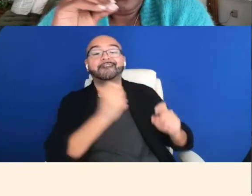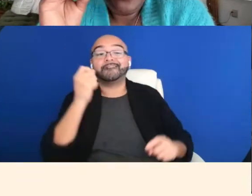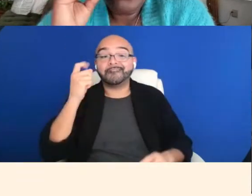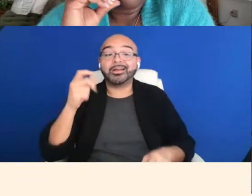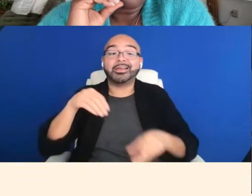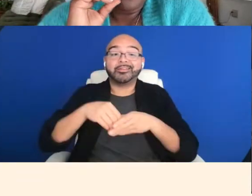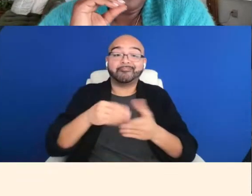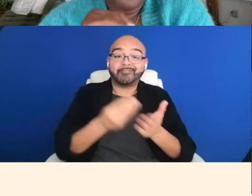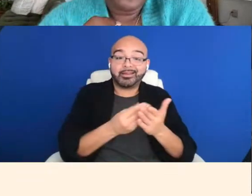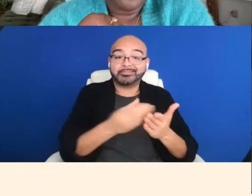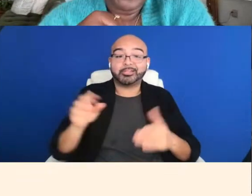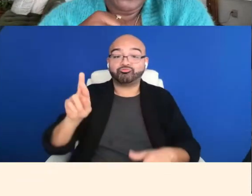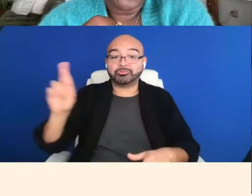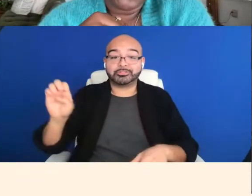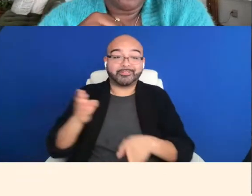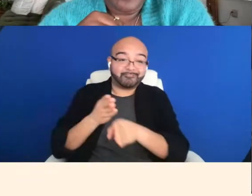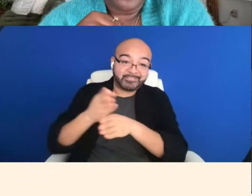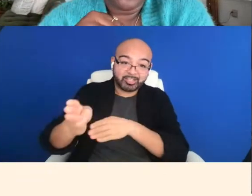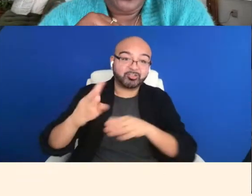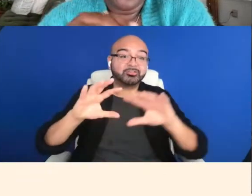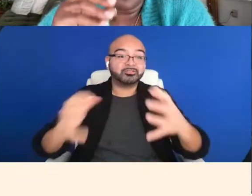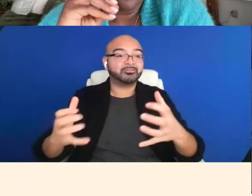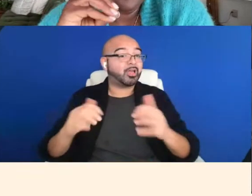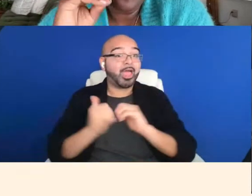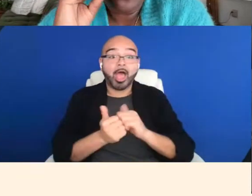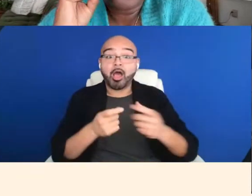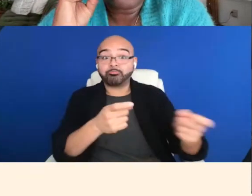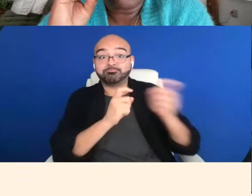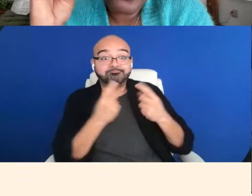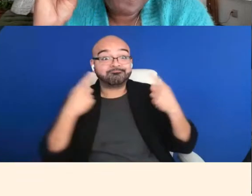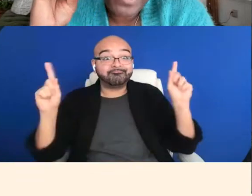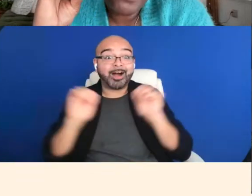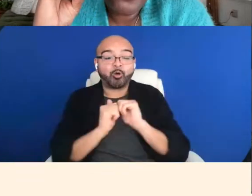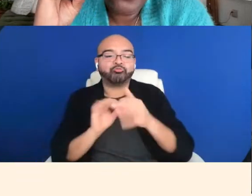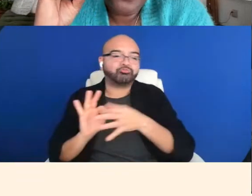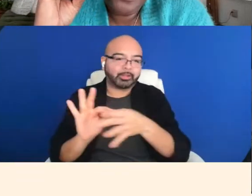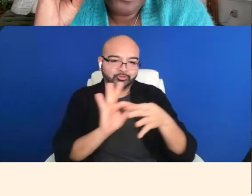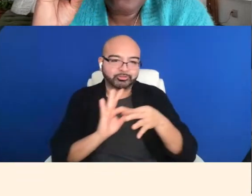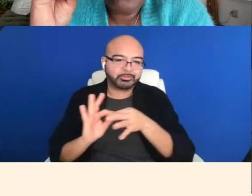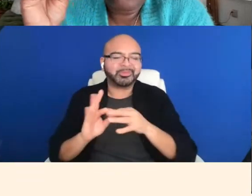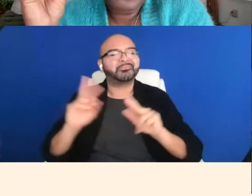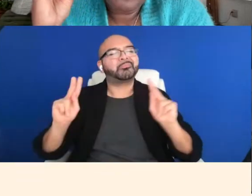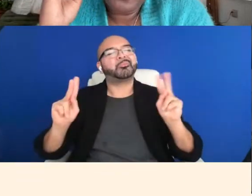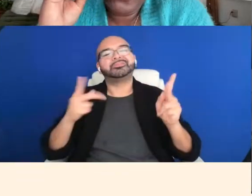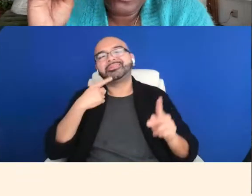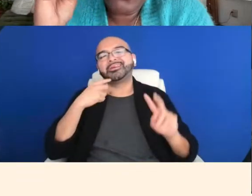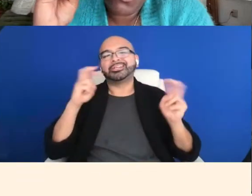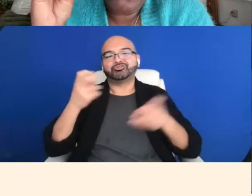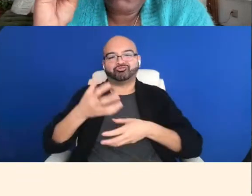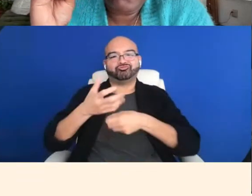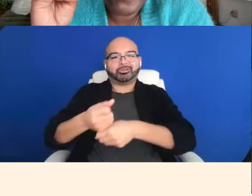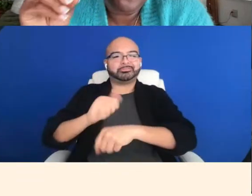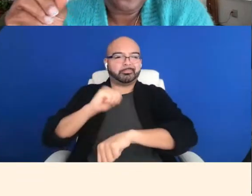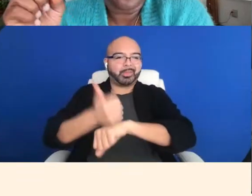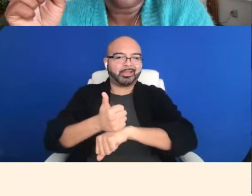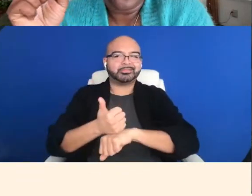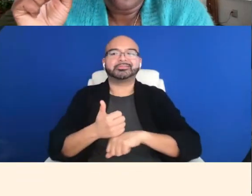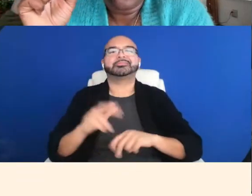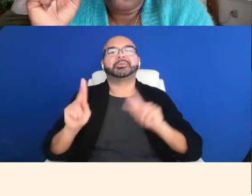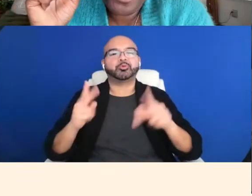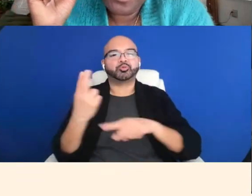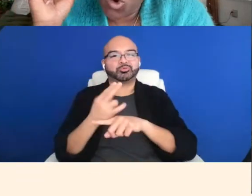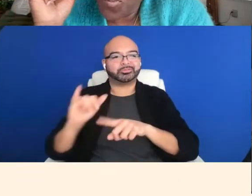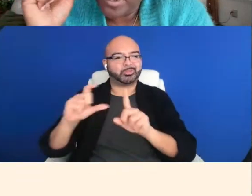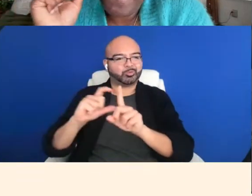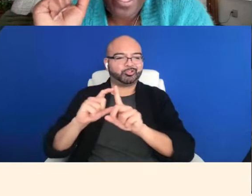field, it's heavily relationship based. A lot of people call it trust based. And people are using the term trust based because